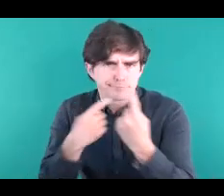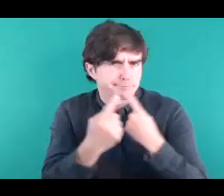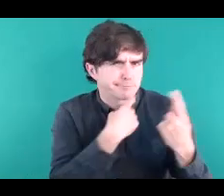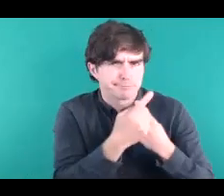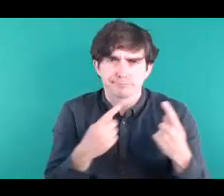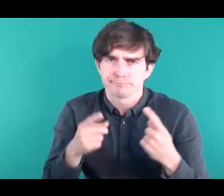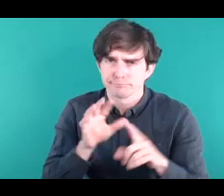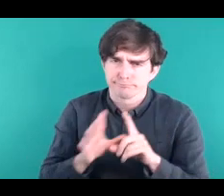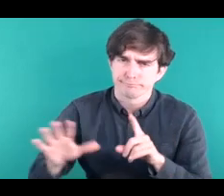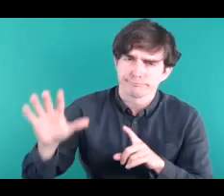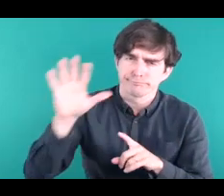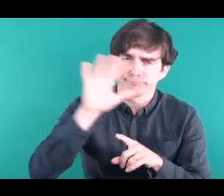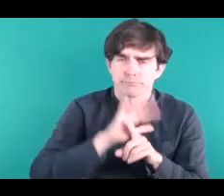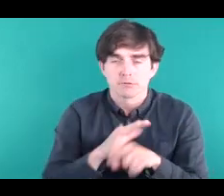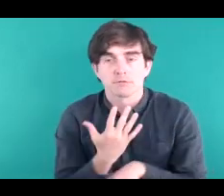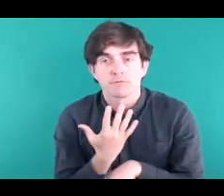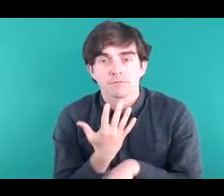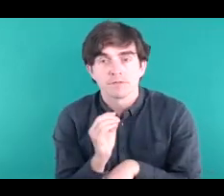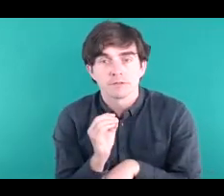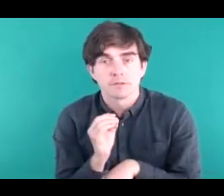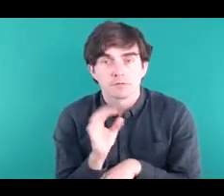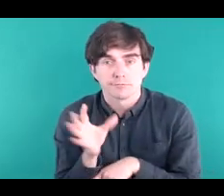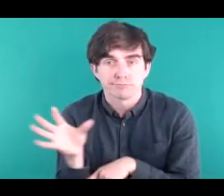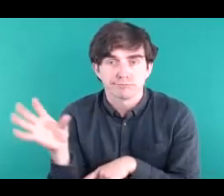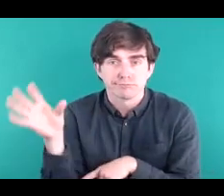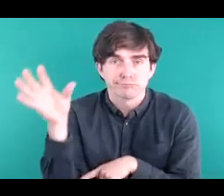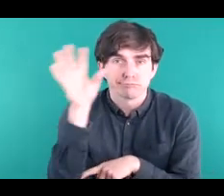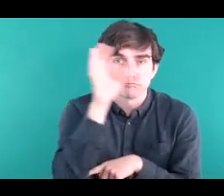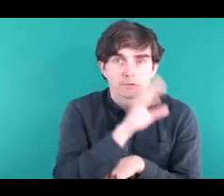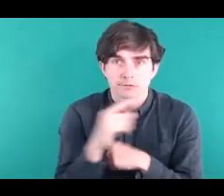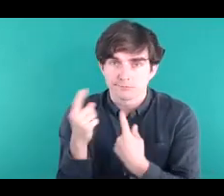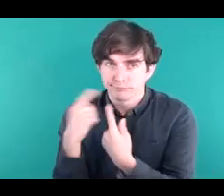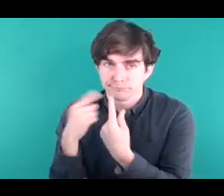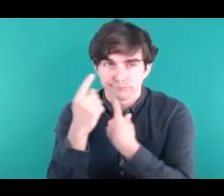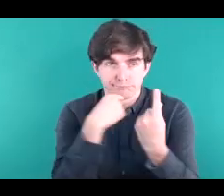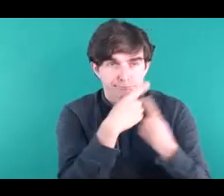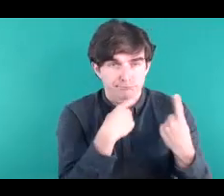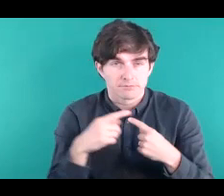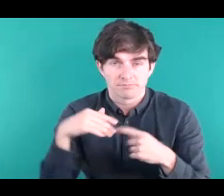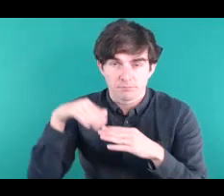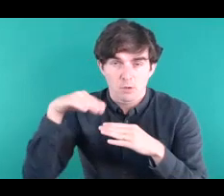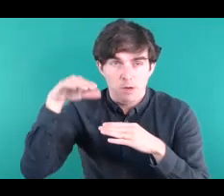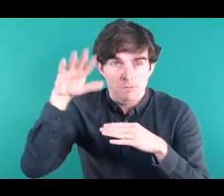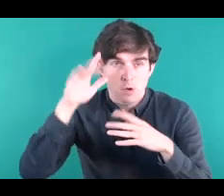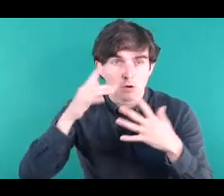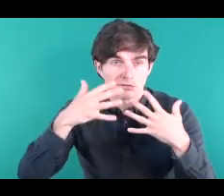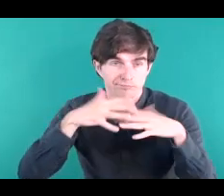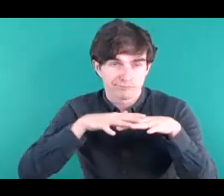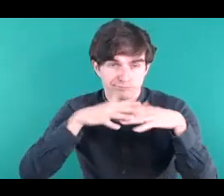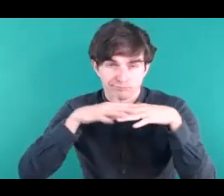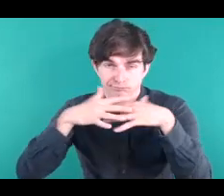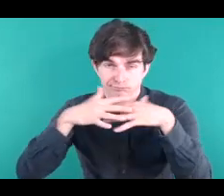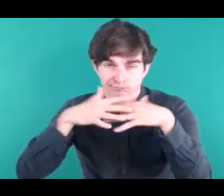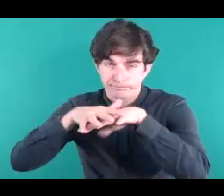Advice can be requested directly through the SPACE helpline, and I'm guessing